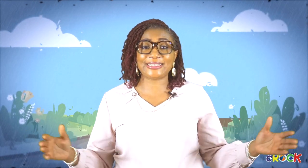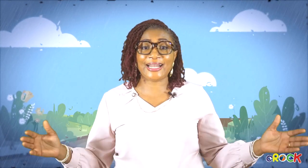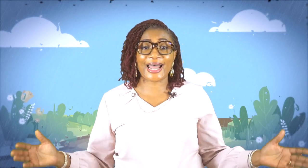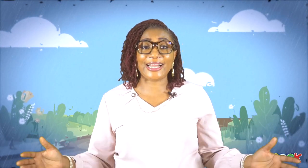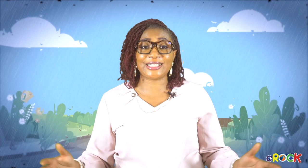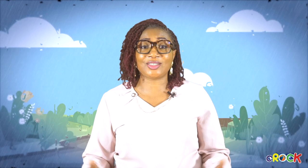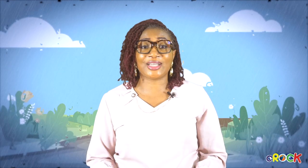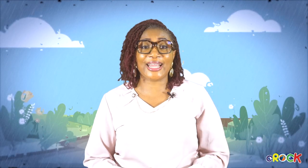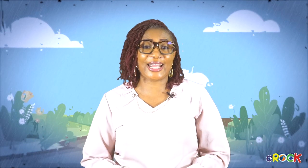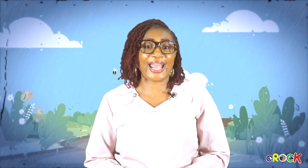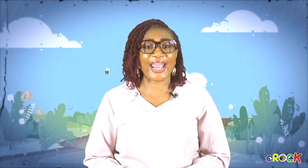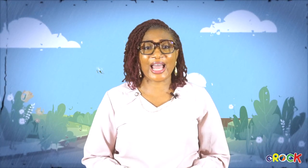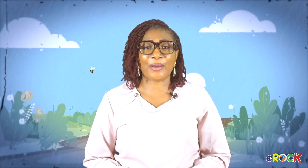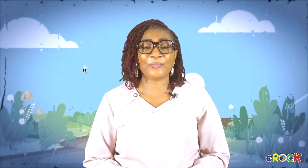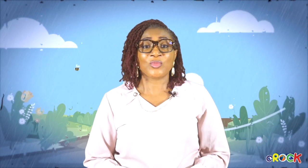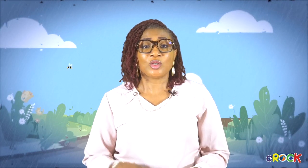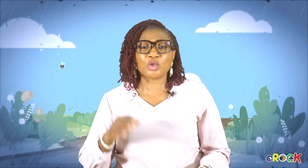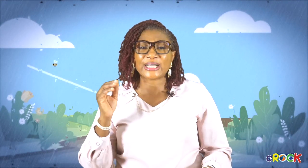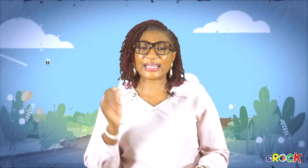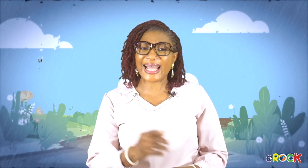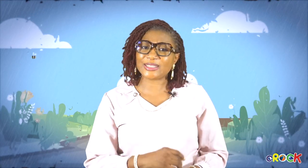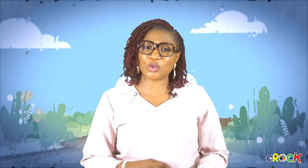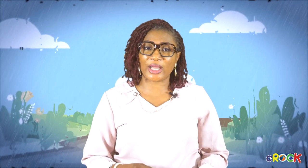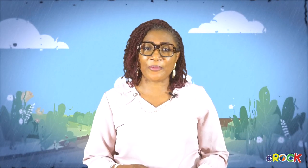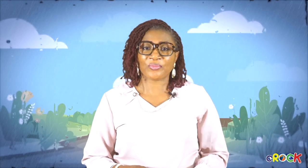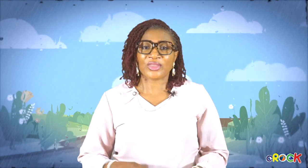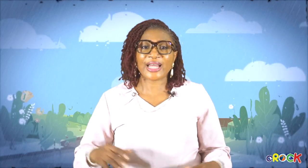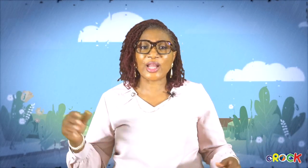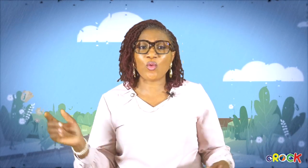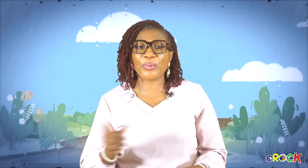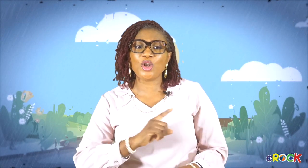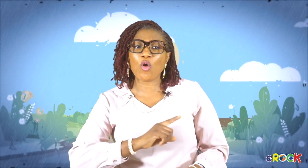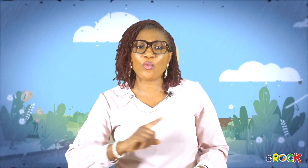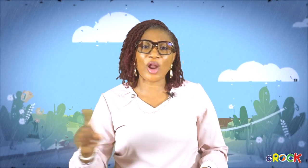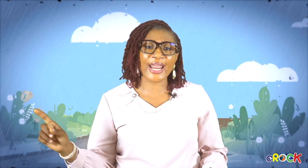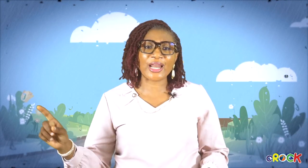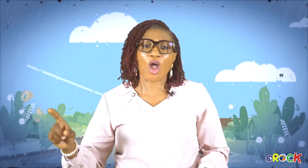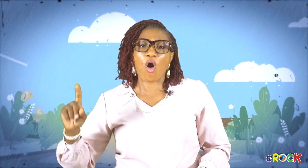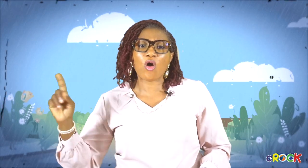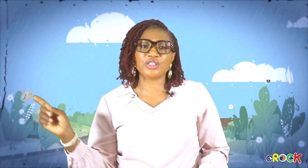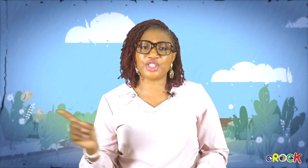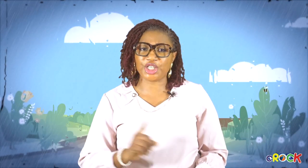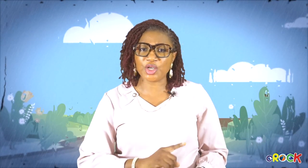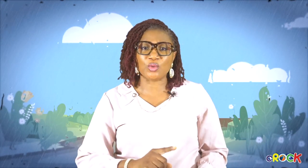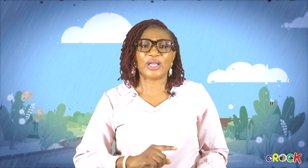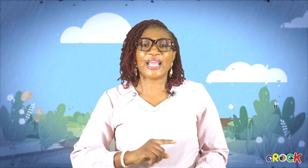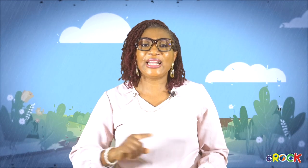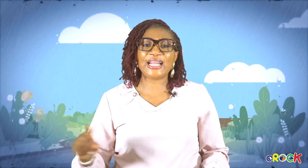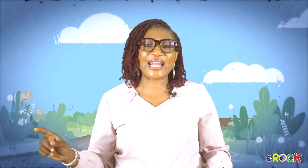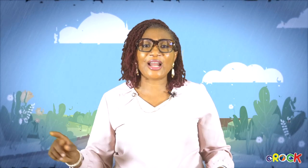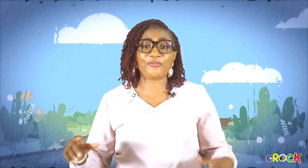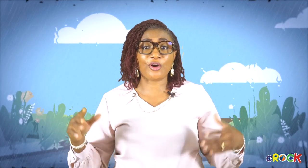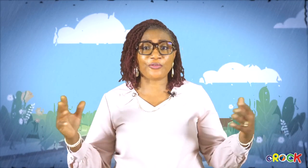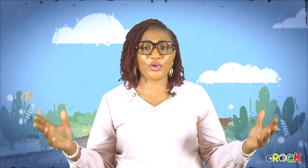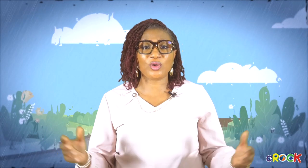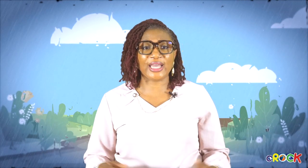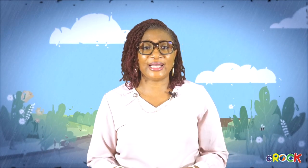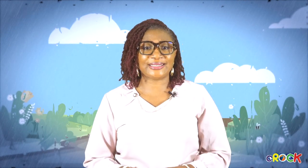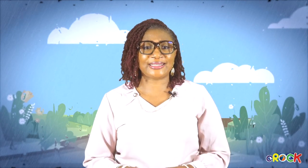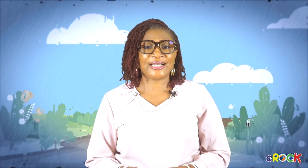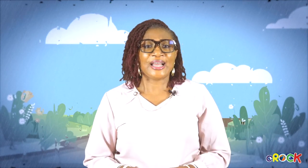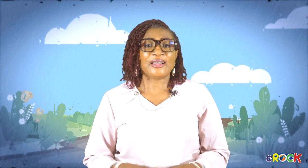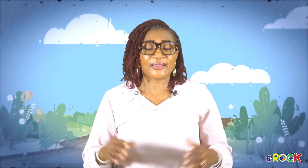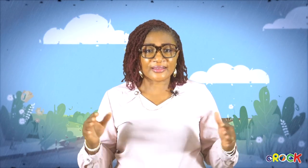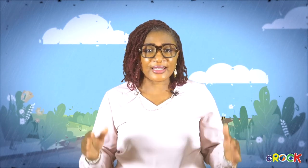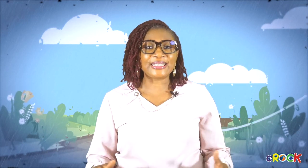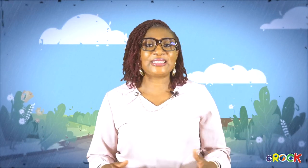had sent Elijah to King Ahab to declare to him that there will be no rain or dew in the land for a few